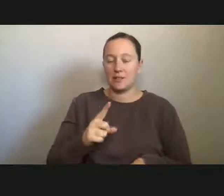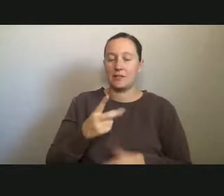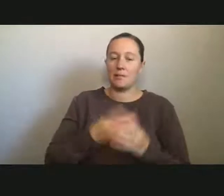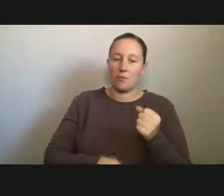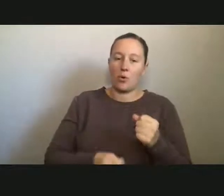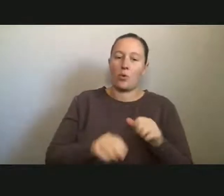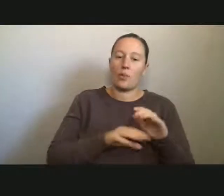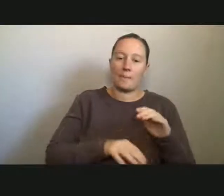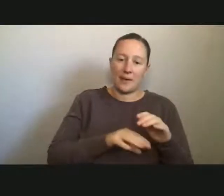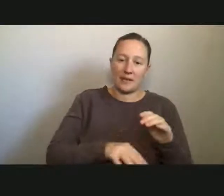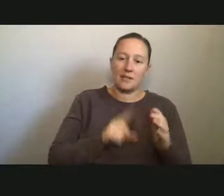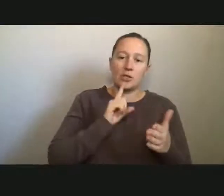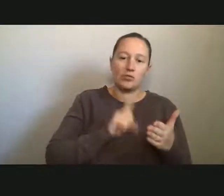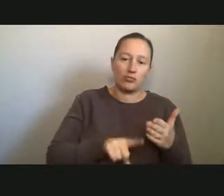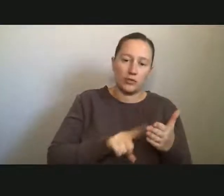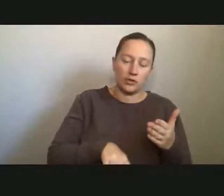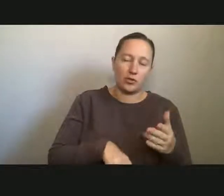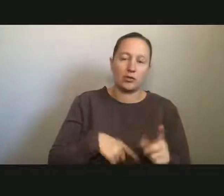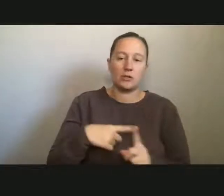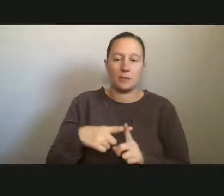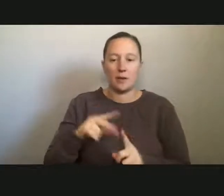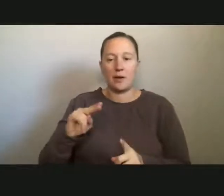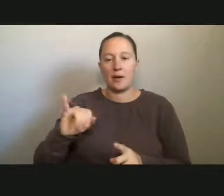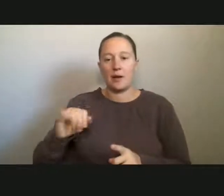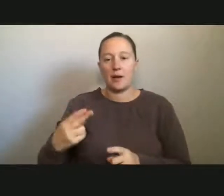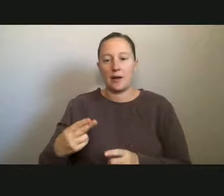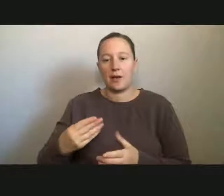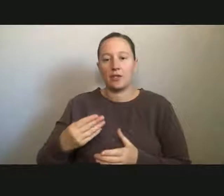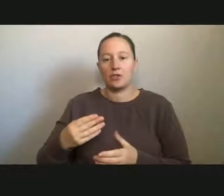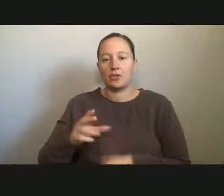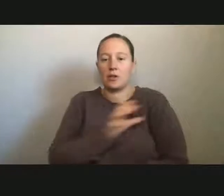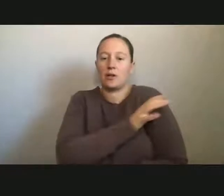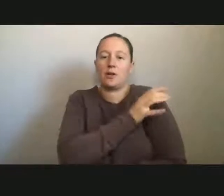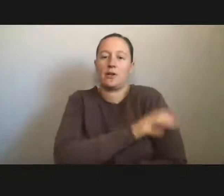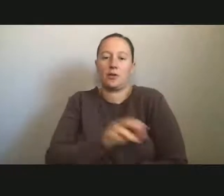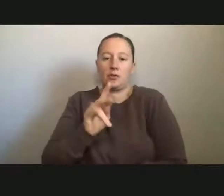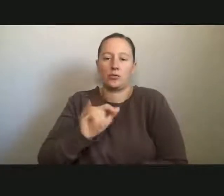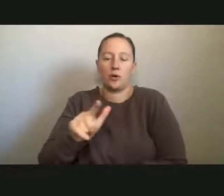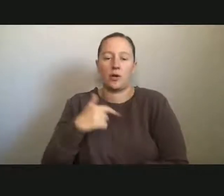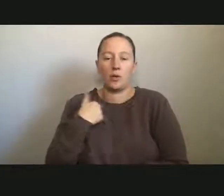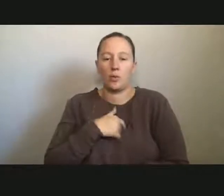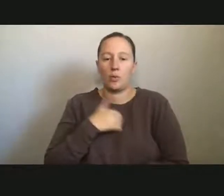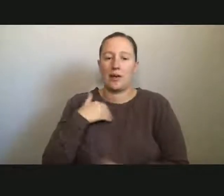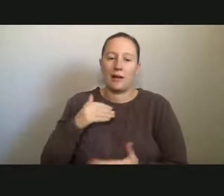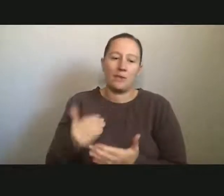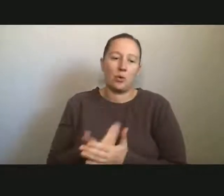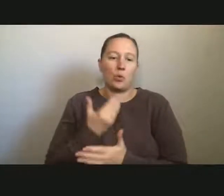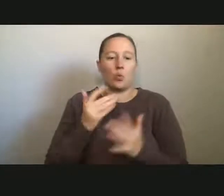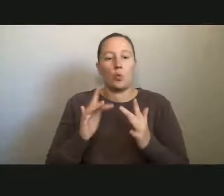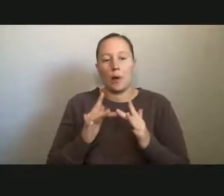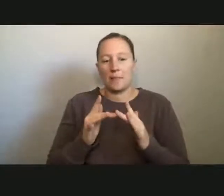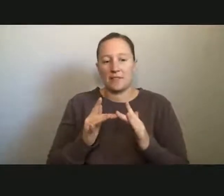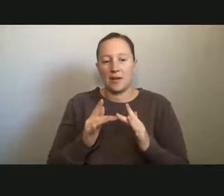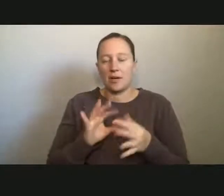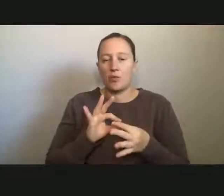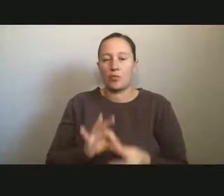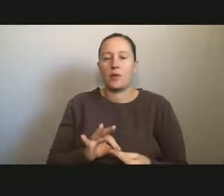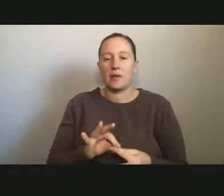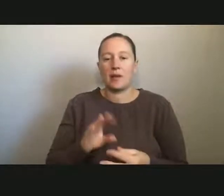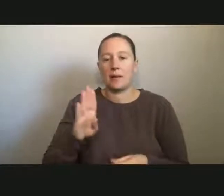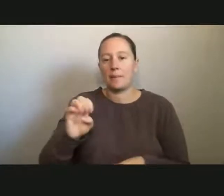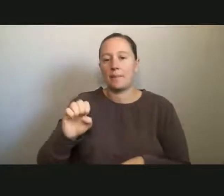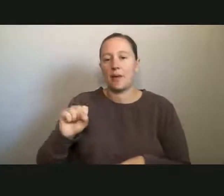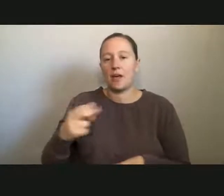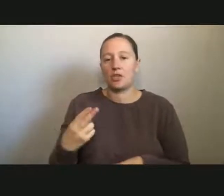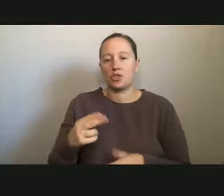basic research and an NIH clinical trial. We have a really great new website on the BESH studies,